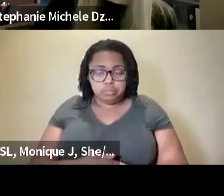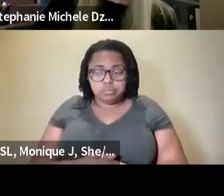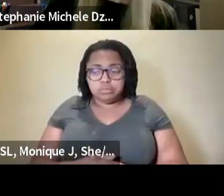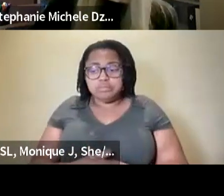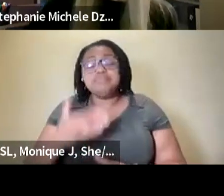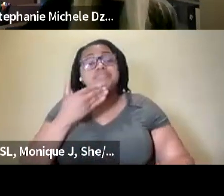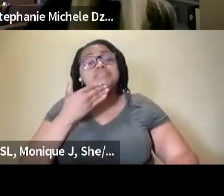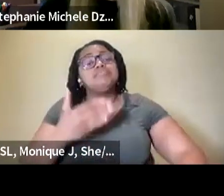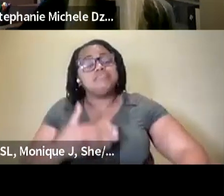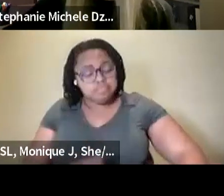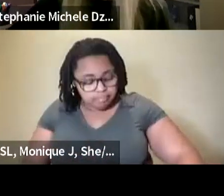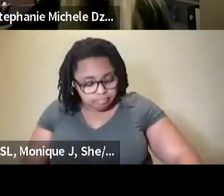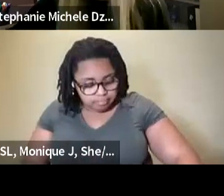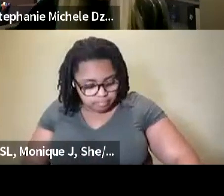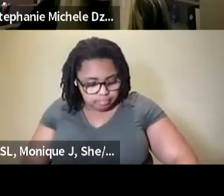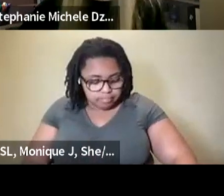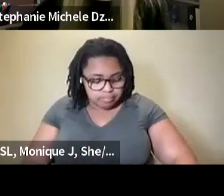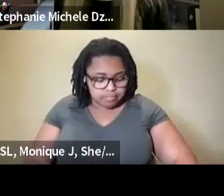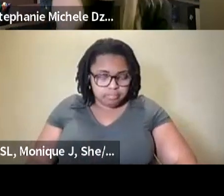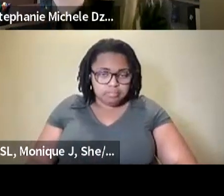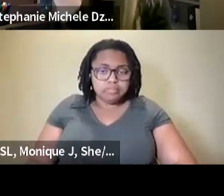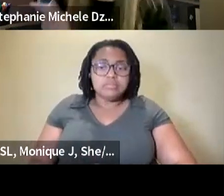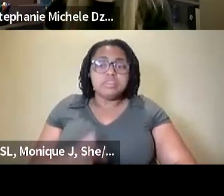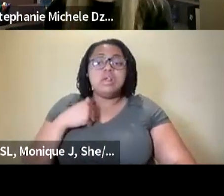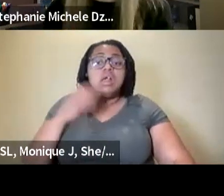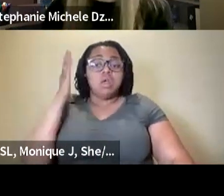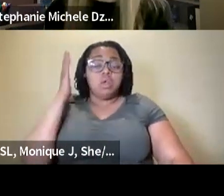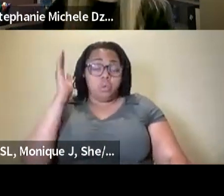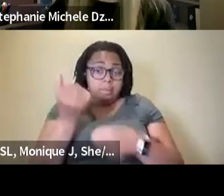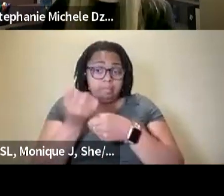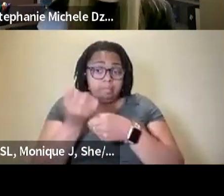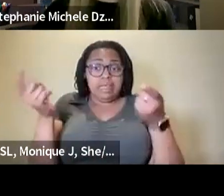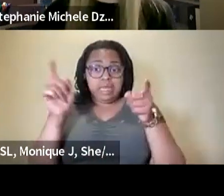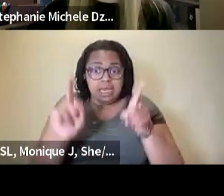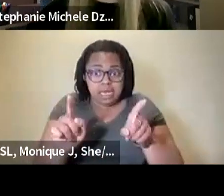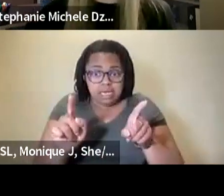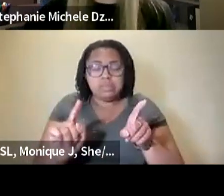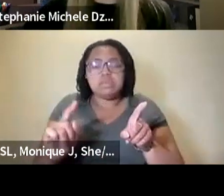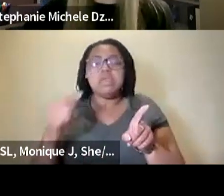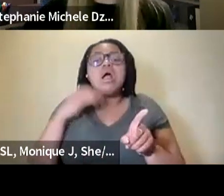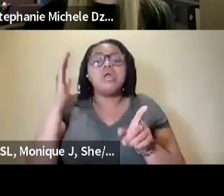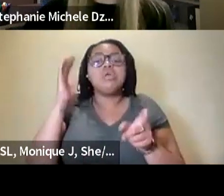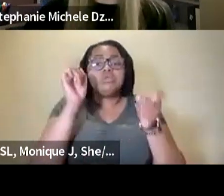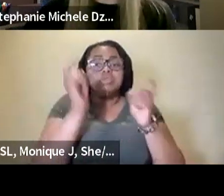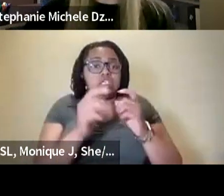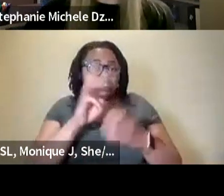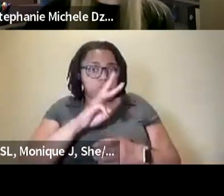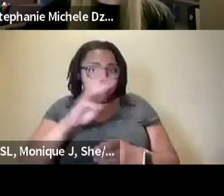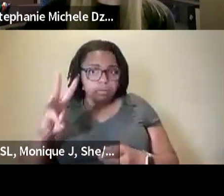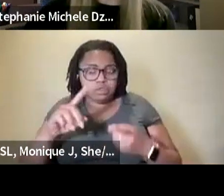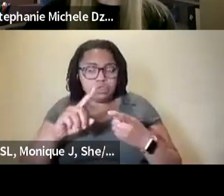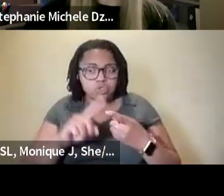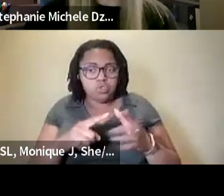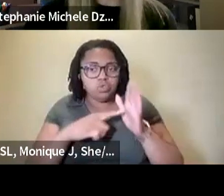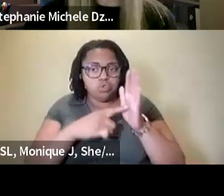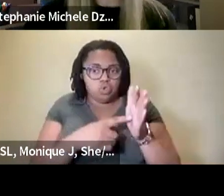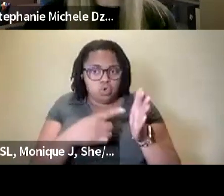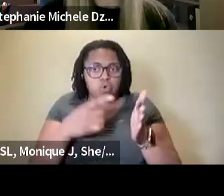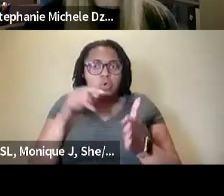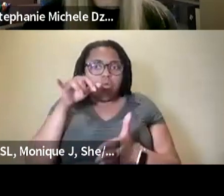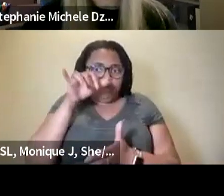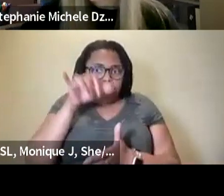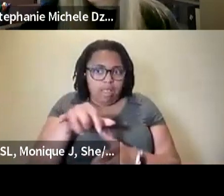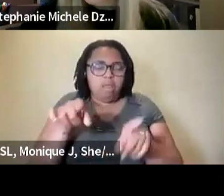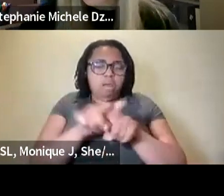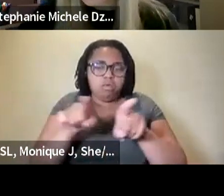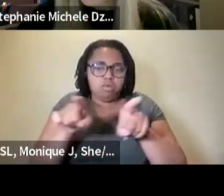Thank you. I will make that happen. I will change the website to reflect that as